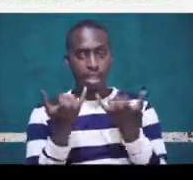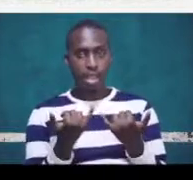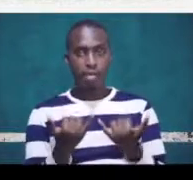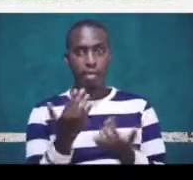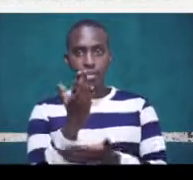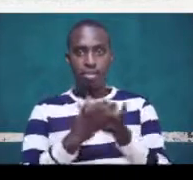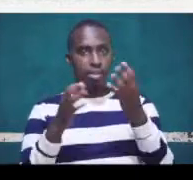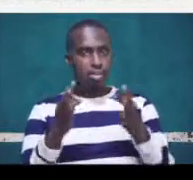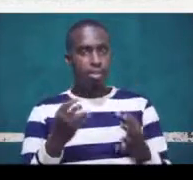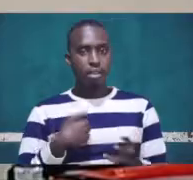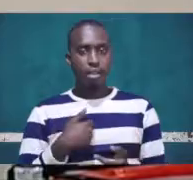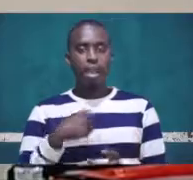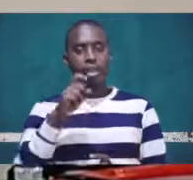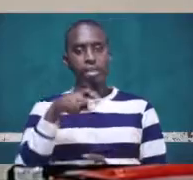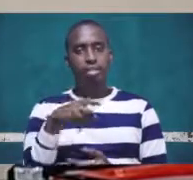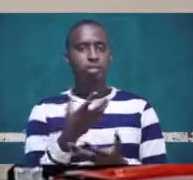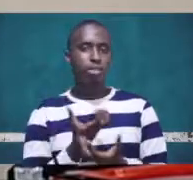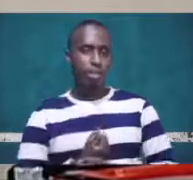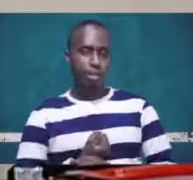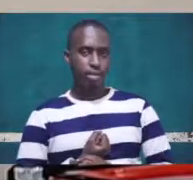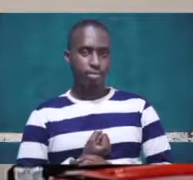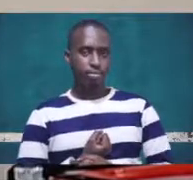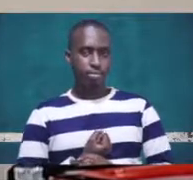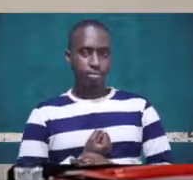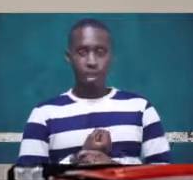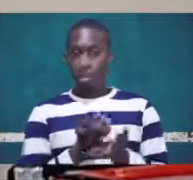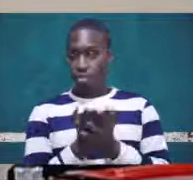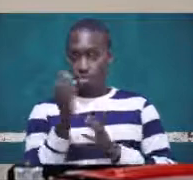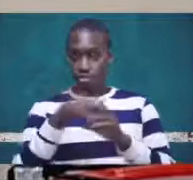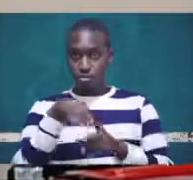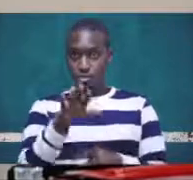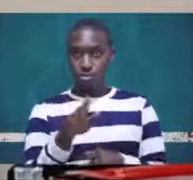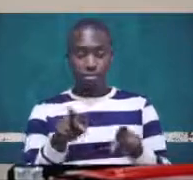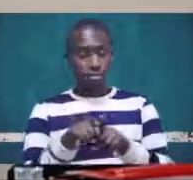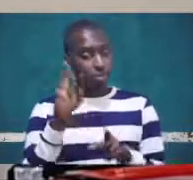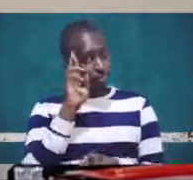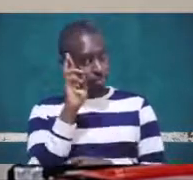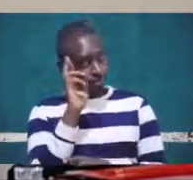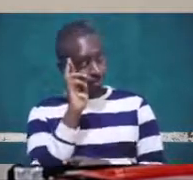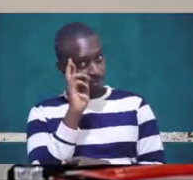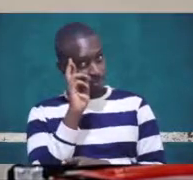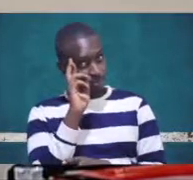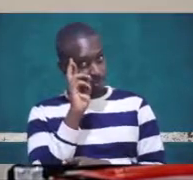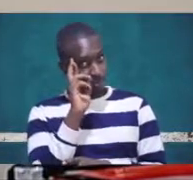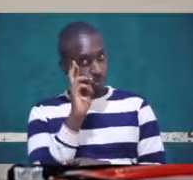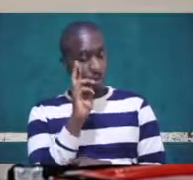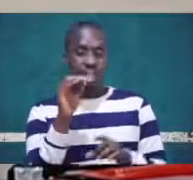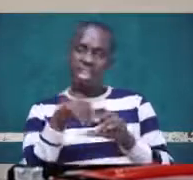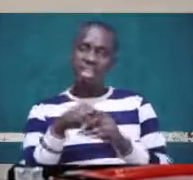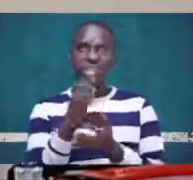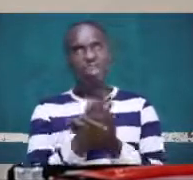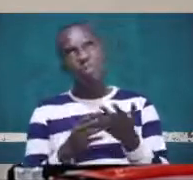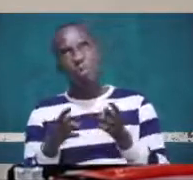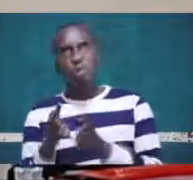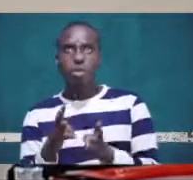is something I really need to take you through here so that you always remember. In some way,